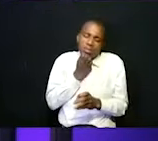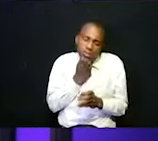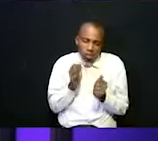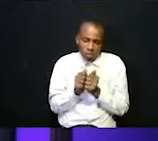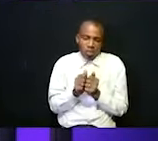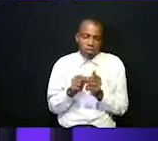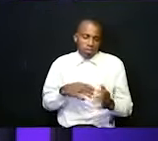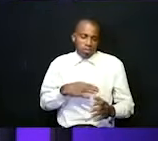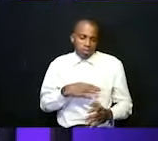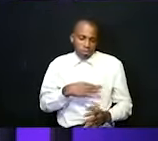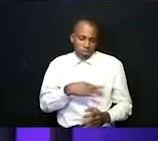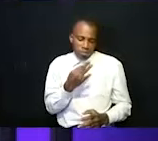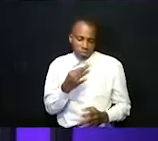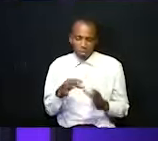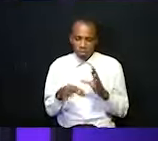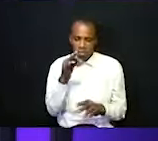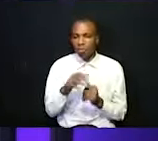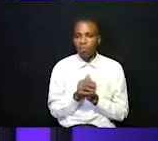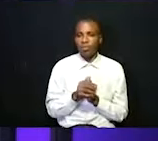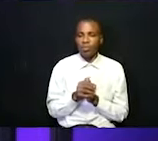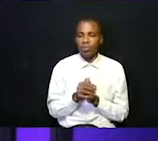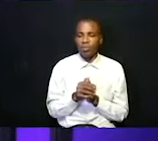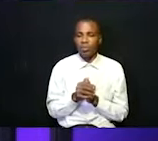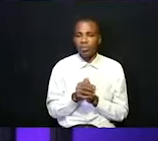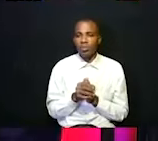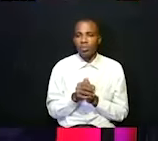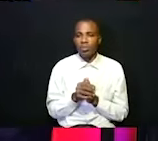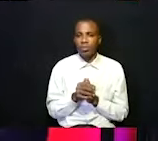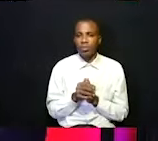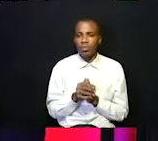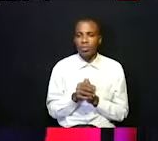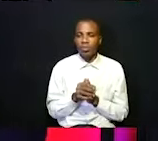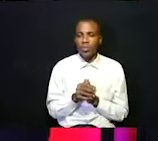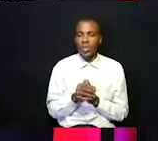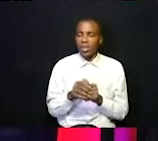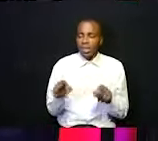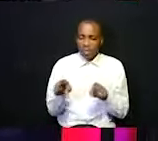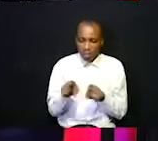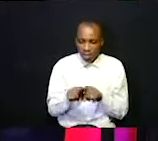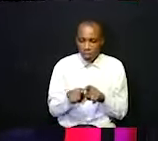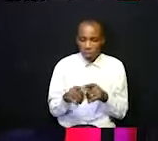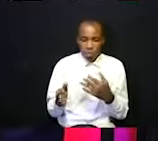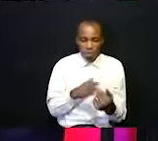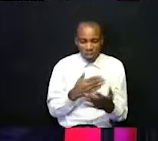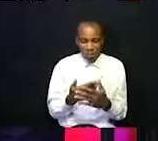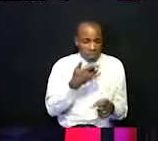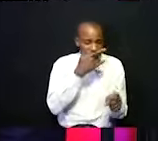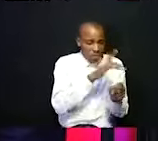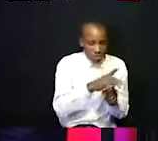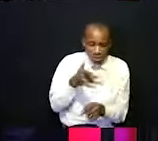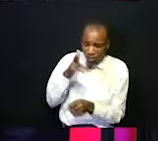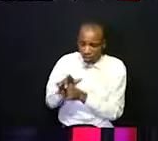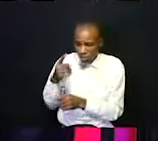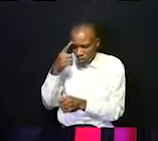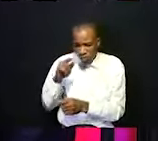do not break faith with the wife or the husband of your youth. Na yan say ayonkofa eda